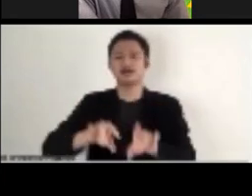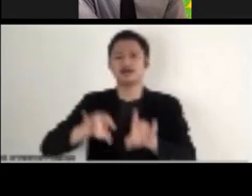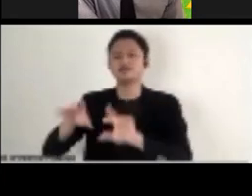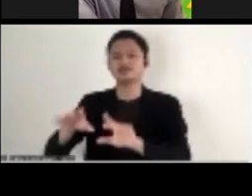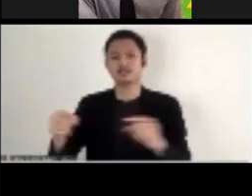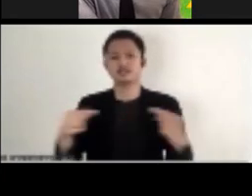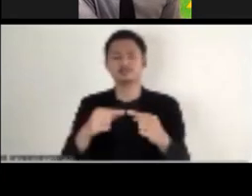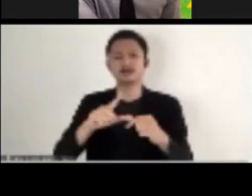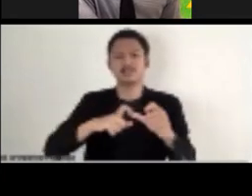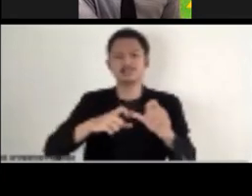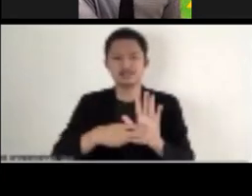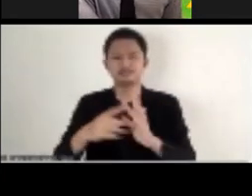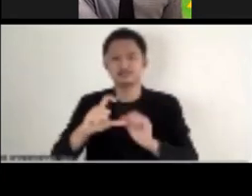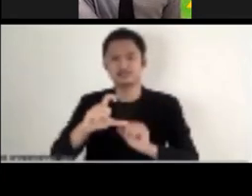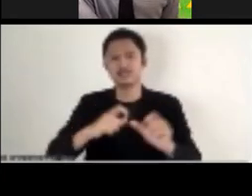holistik